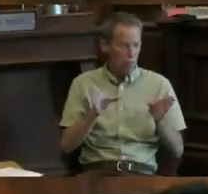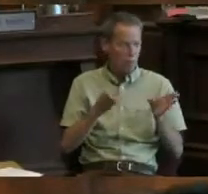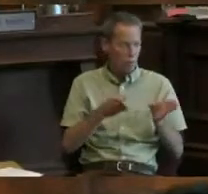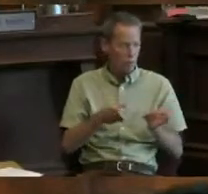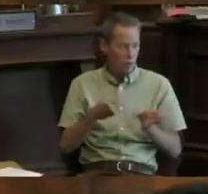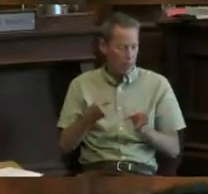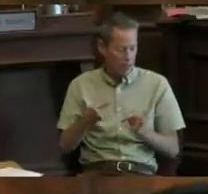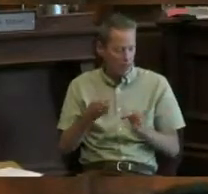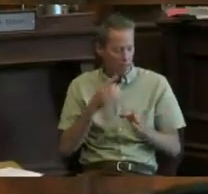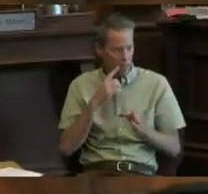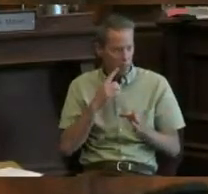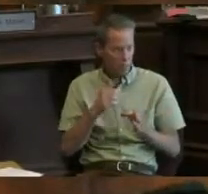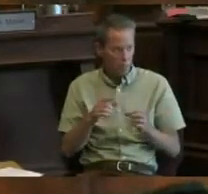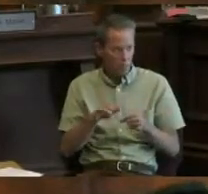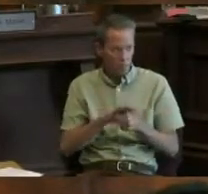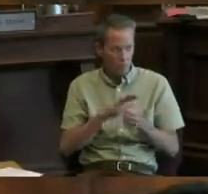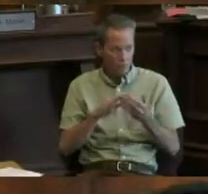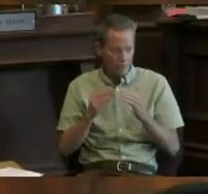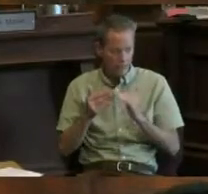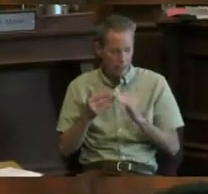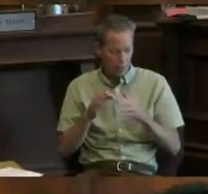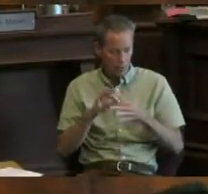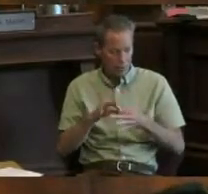looking across the city infrastructure to